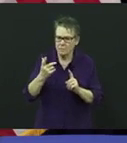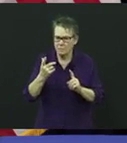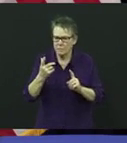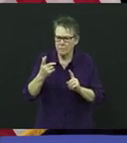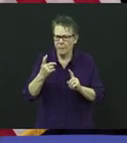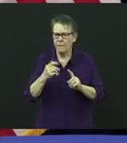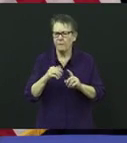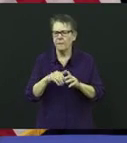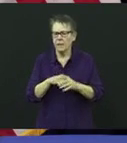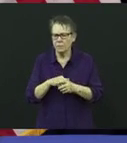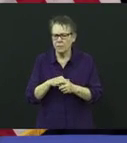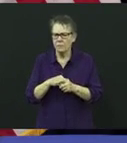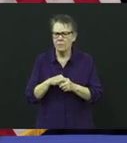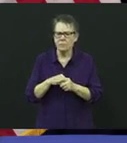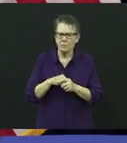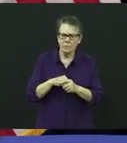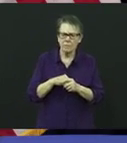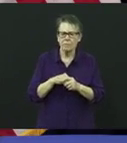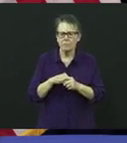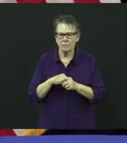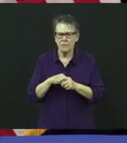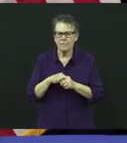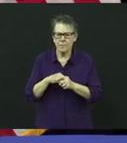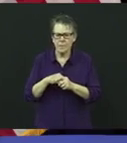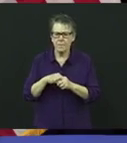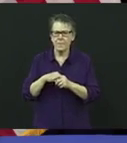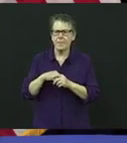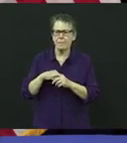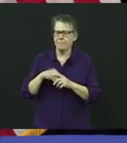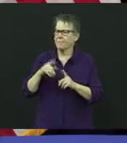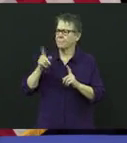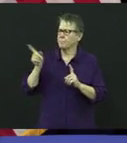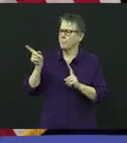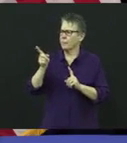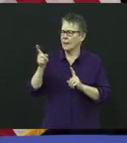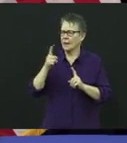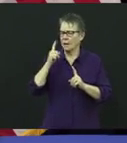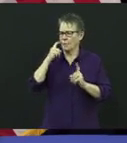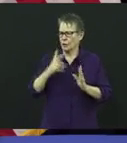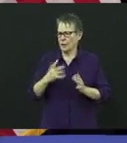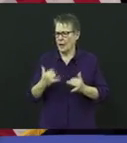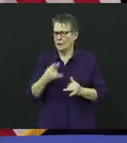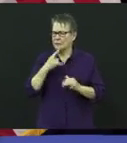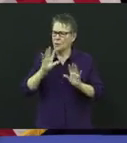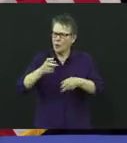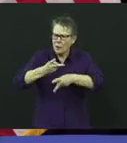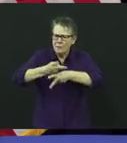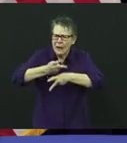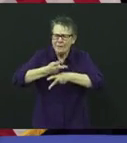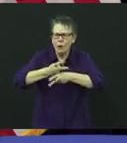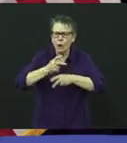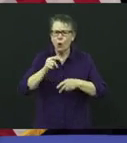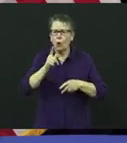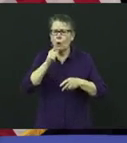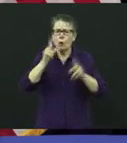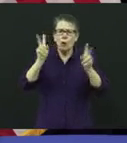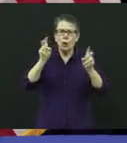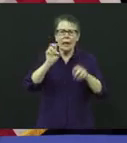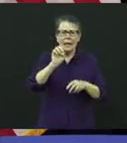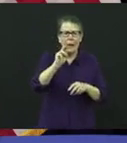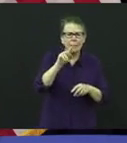got first responders and healthcare workers who now have their kids at home for an extended period of time,